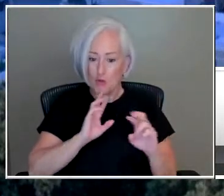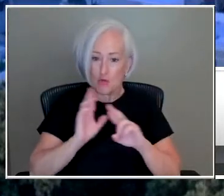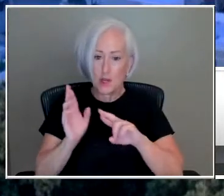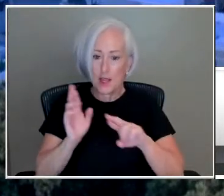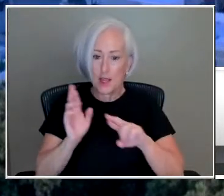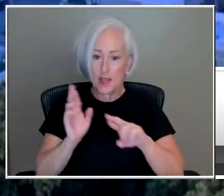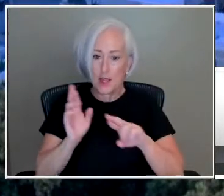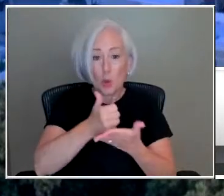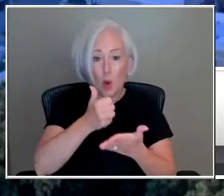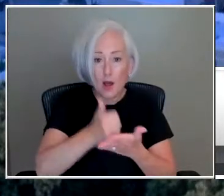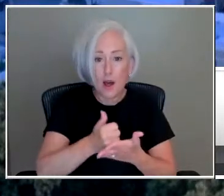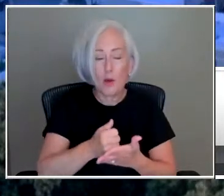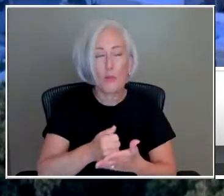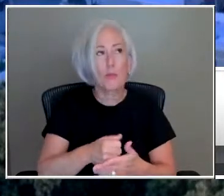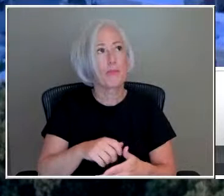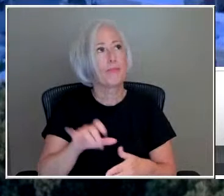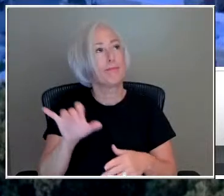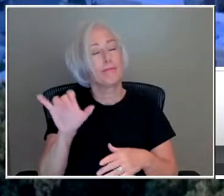you burn things. So